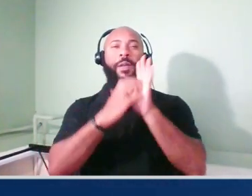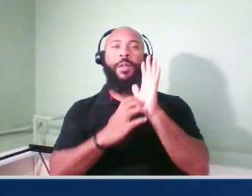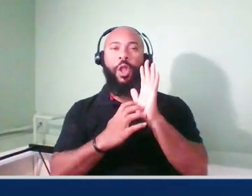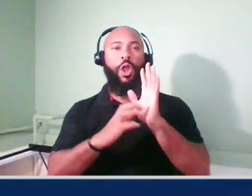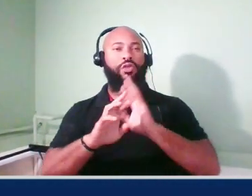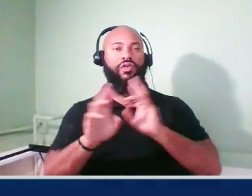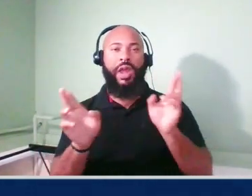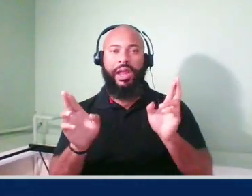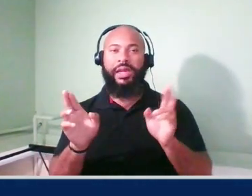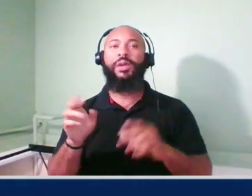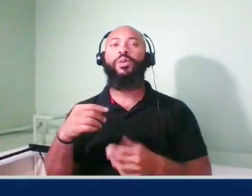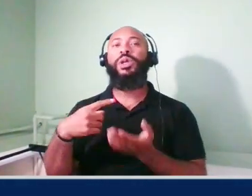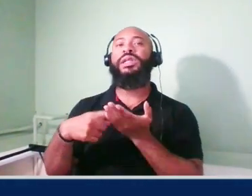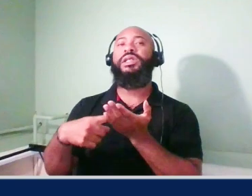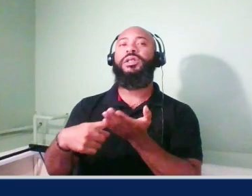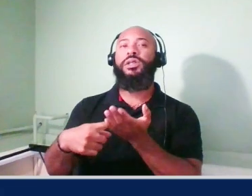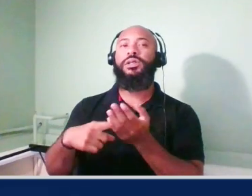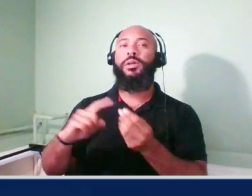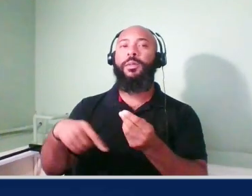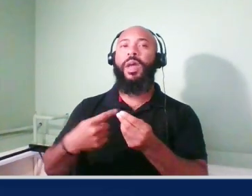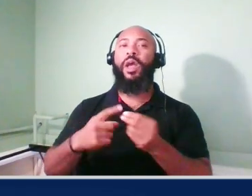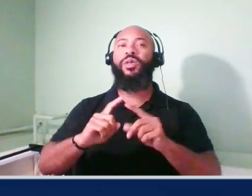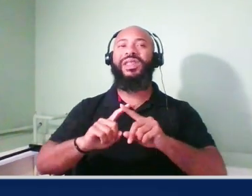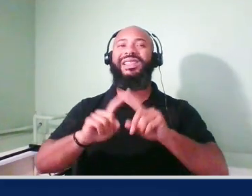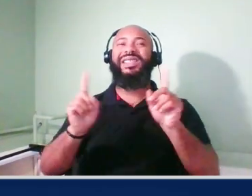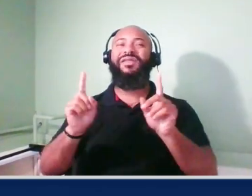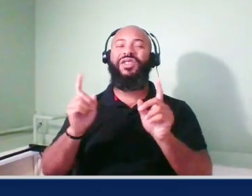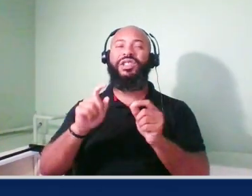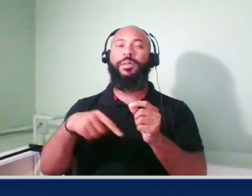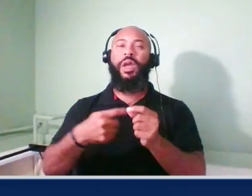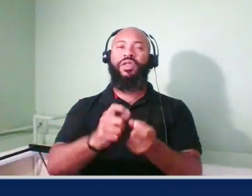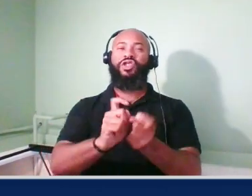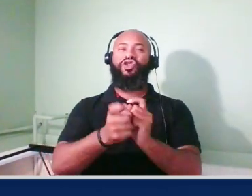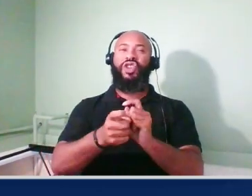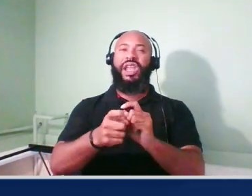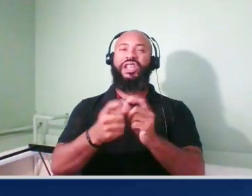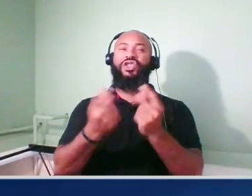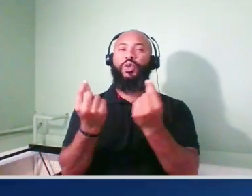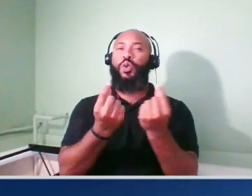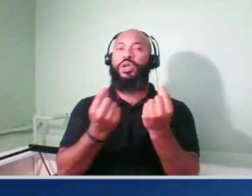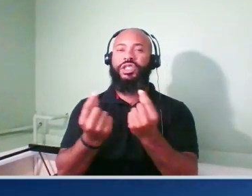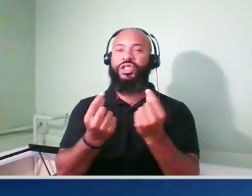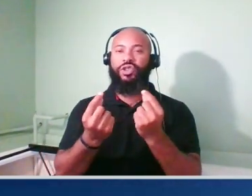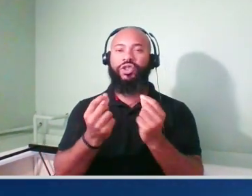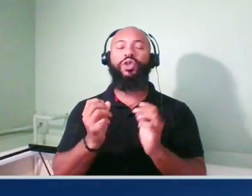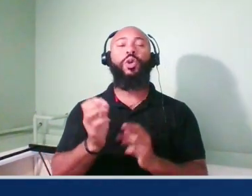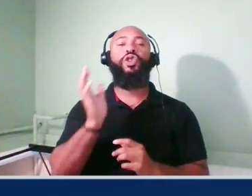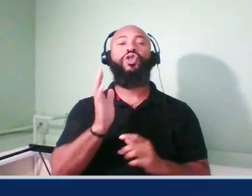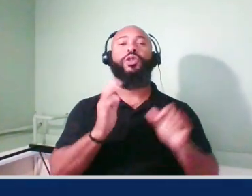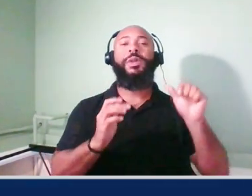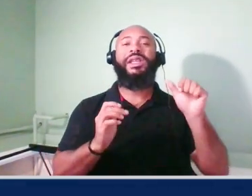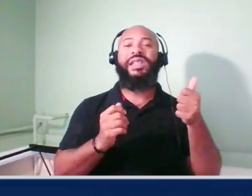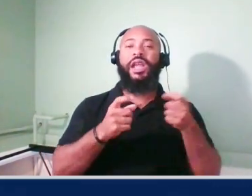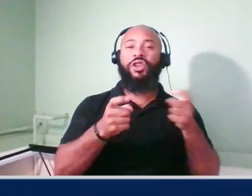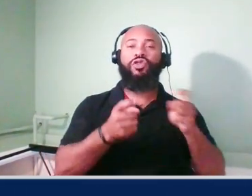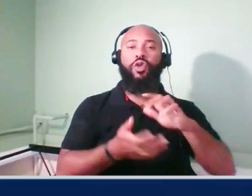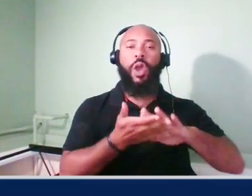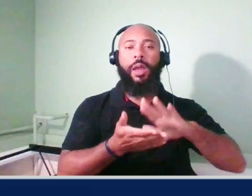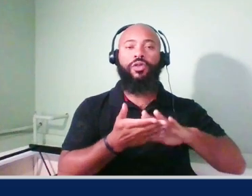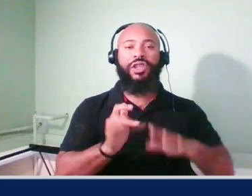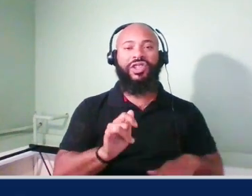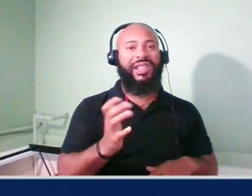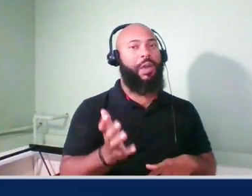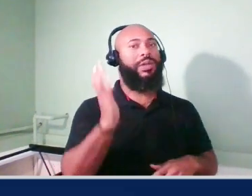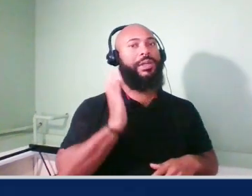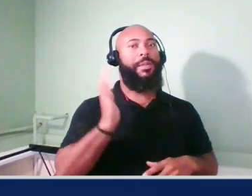is the differences of what this change is doing, right? So there used to be 10 control operations concurrently, that was in the past, but now as of